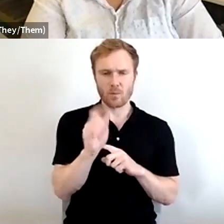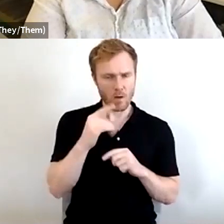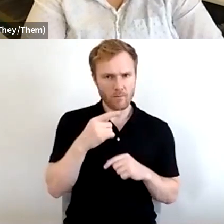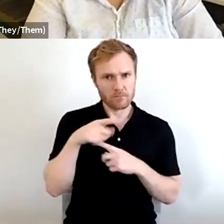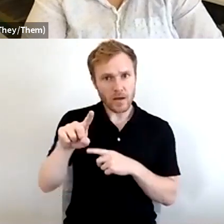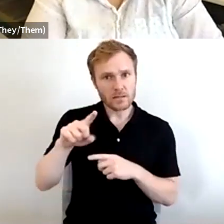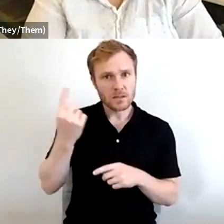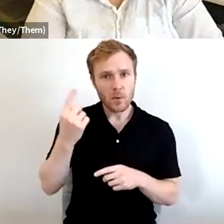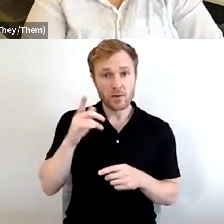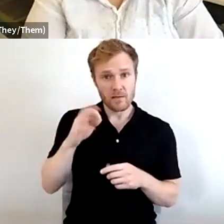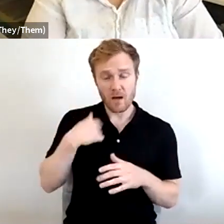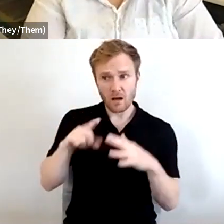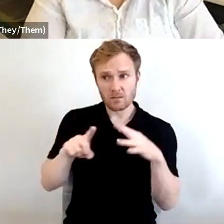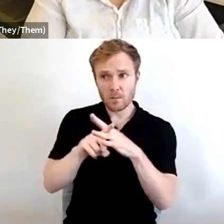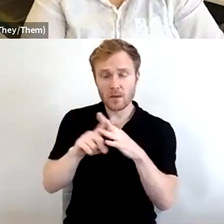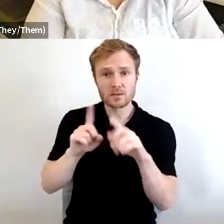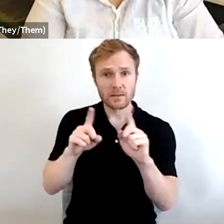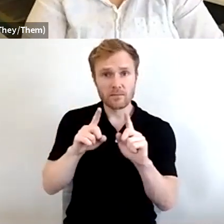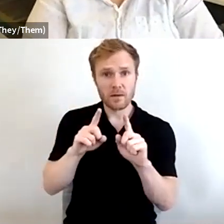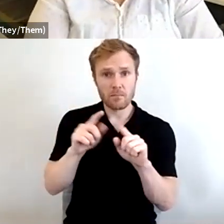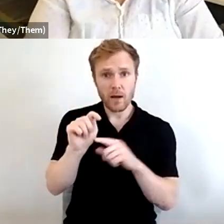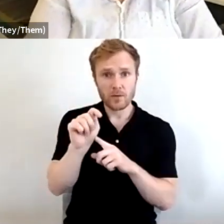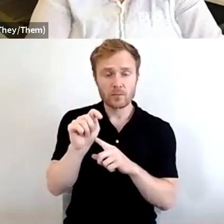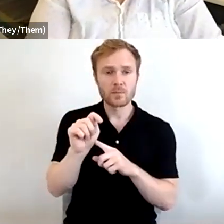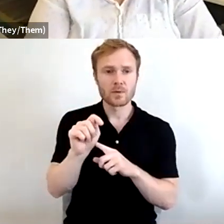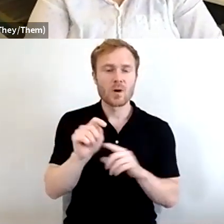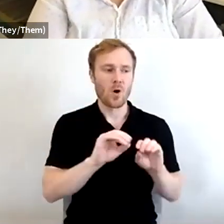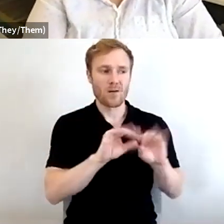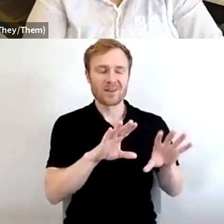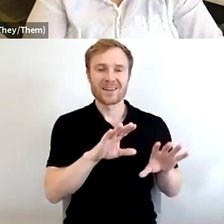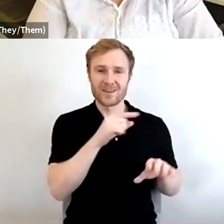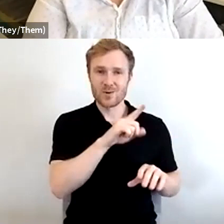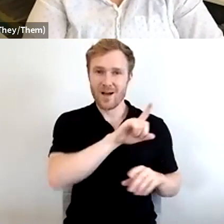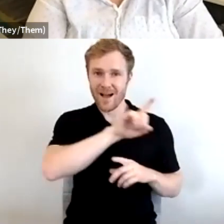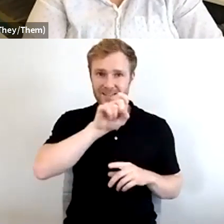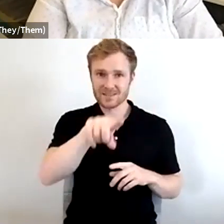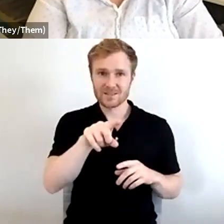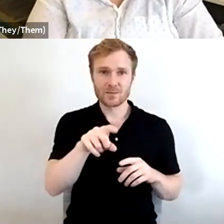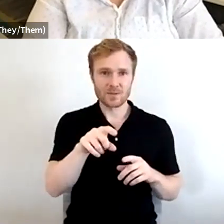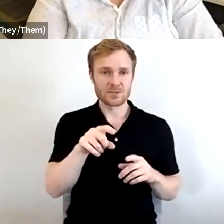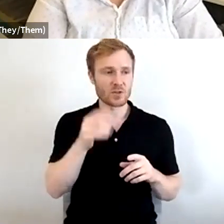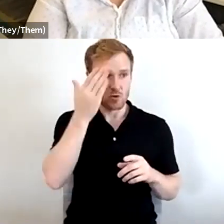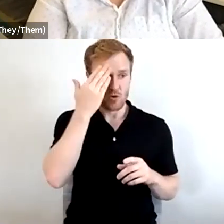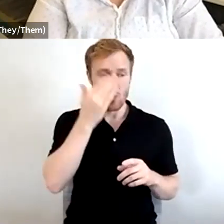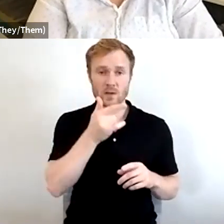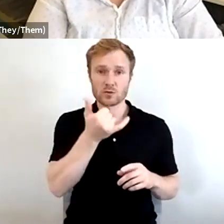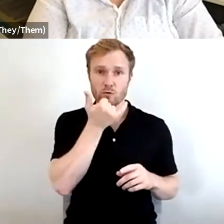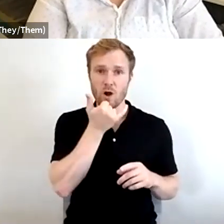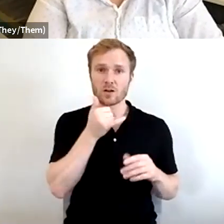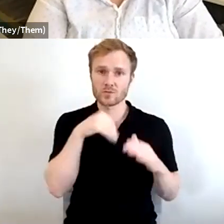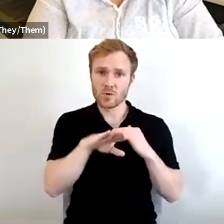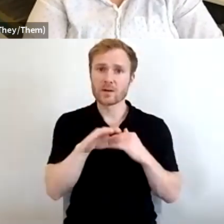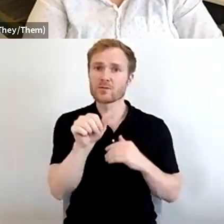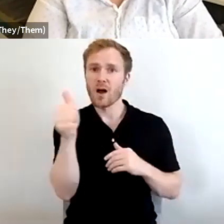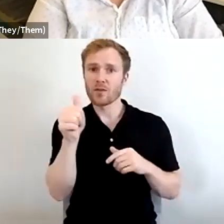well, obviously by you asking the question, you know that it's wrong to go into another bathroom. And it's interesting,